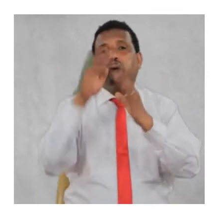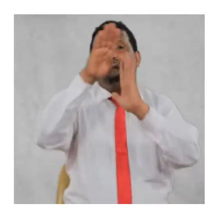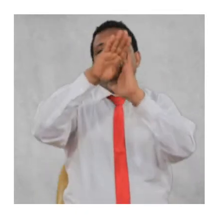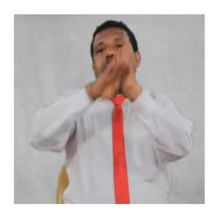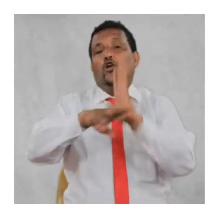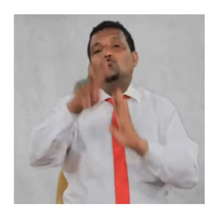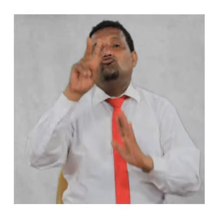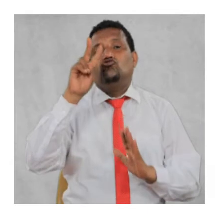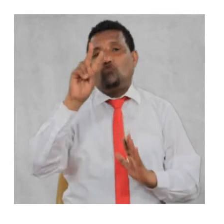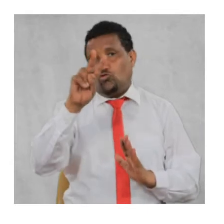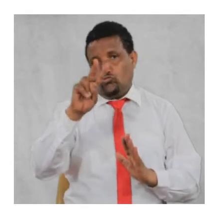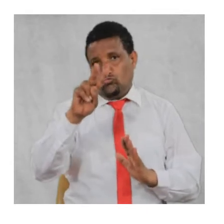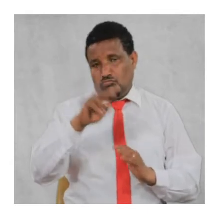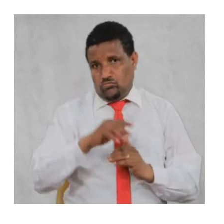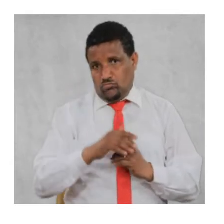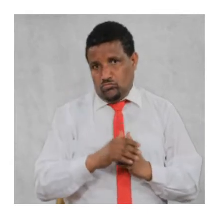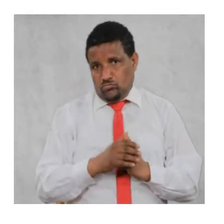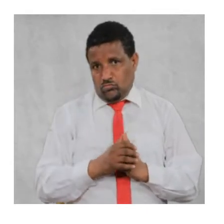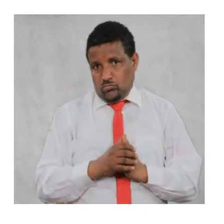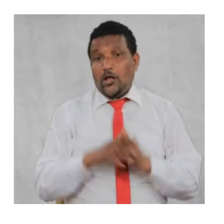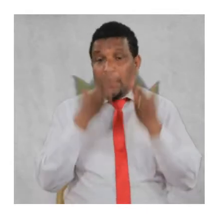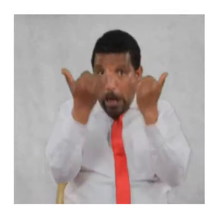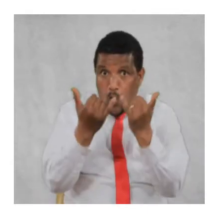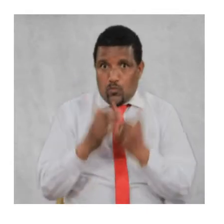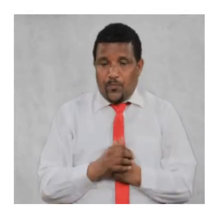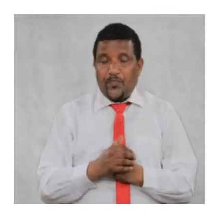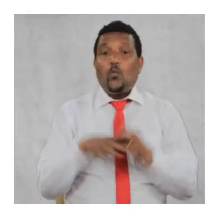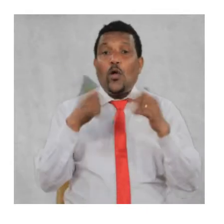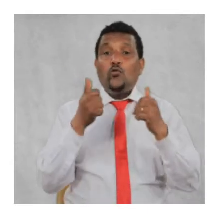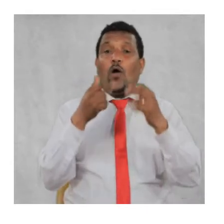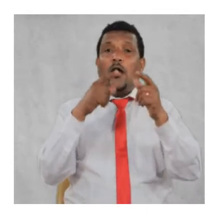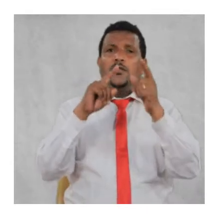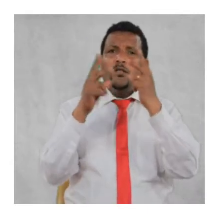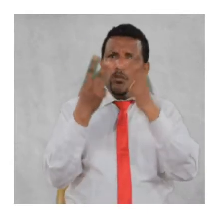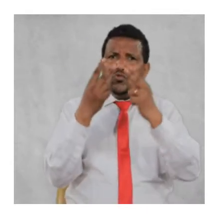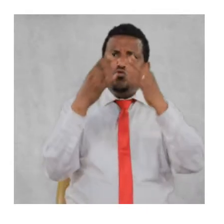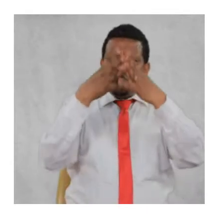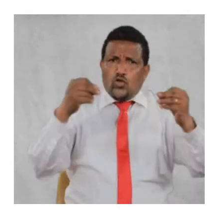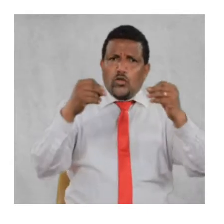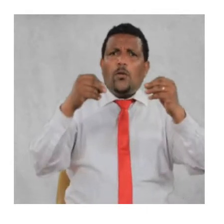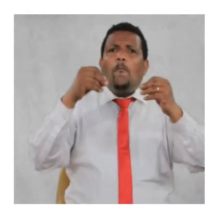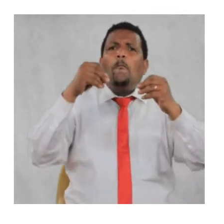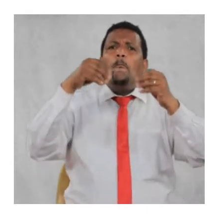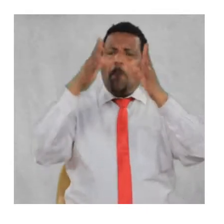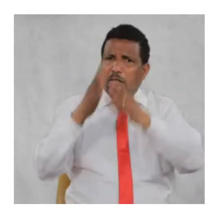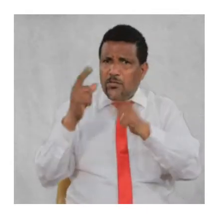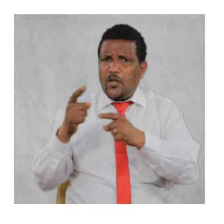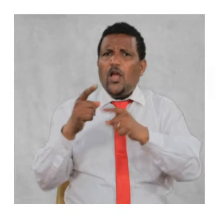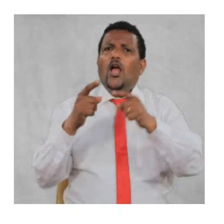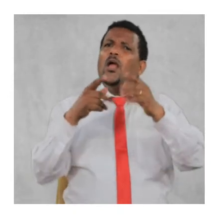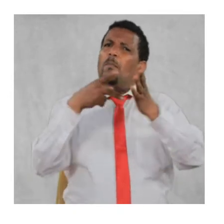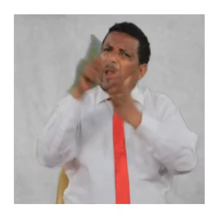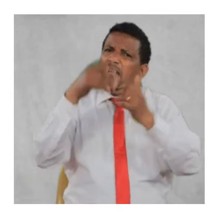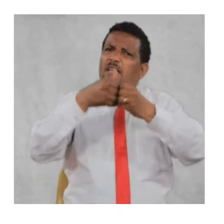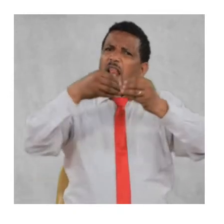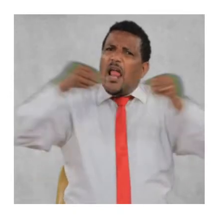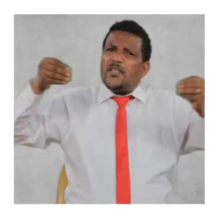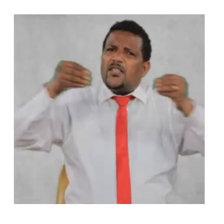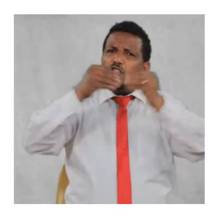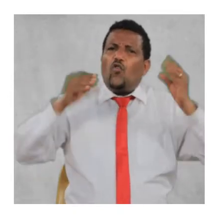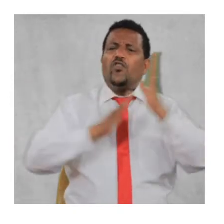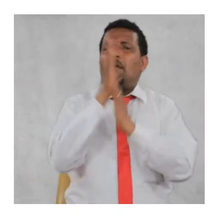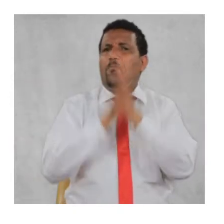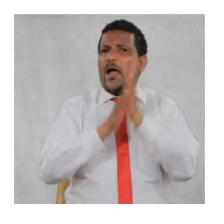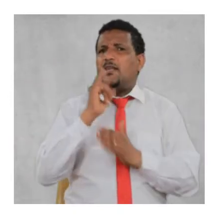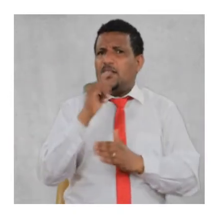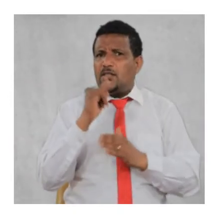to 2. Now, when we come across to the solution part, the price elasticity of demand